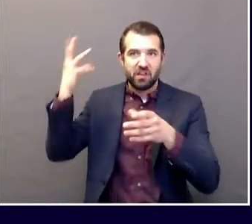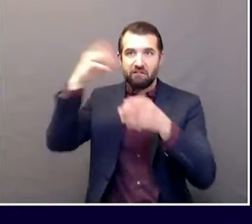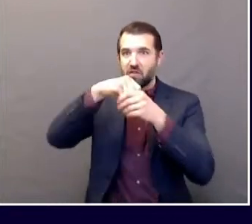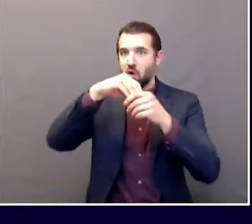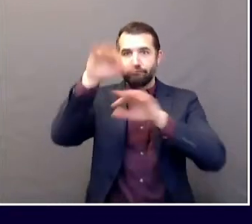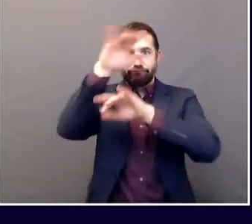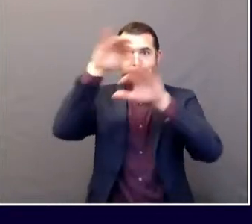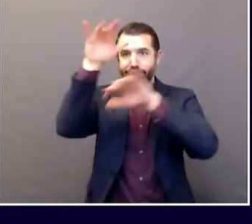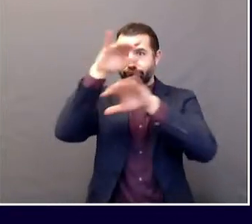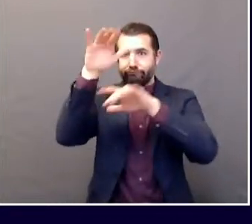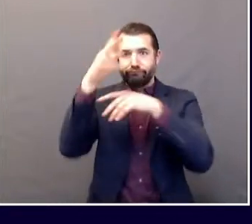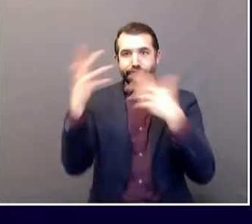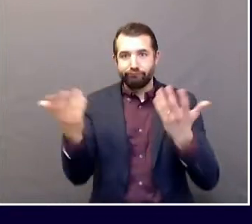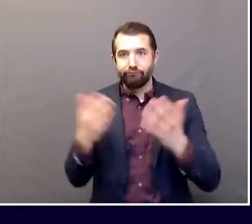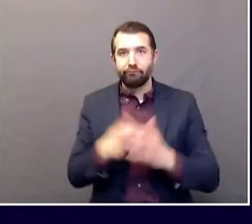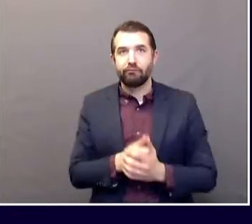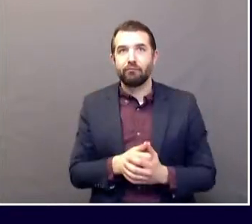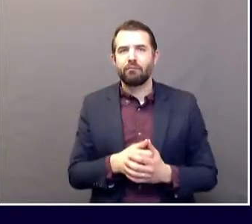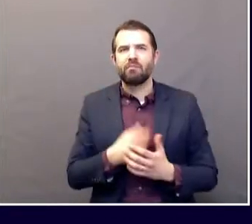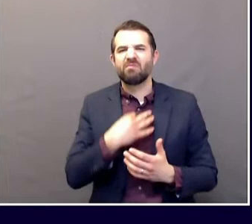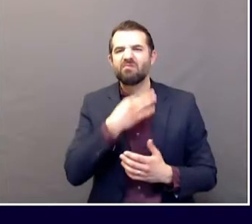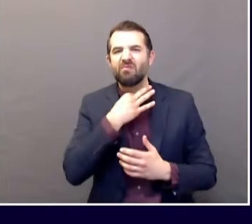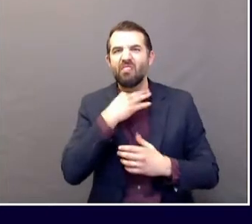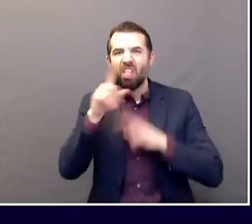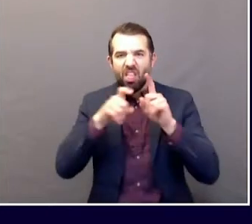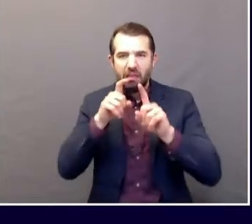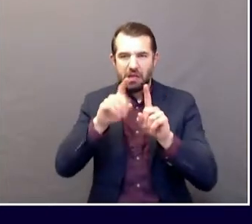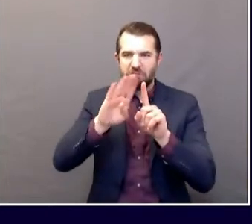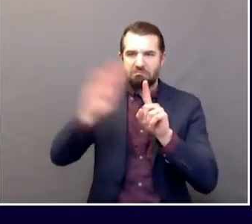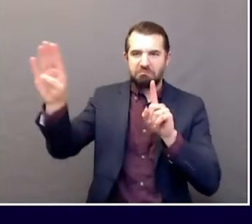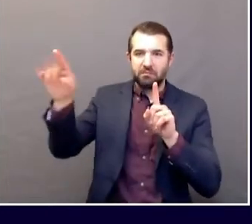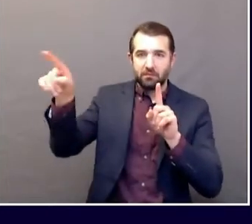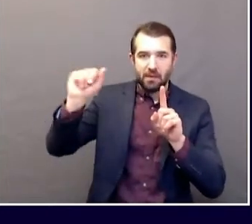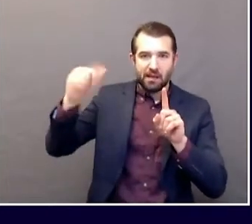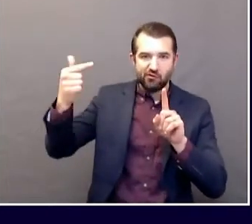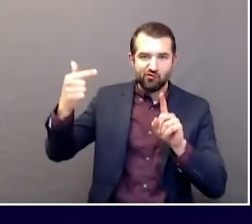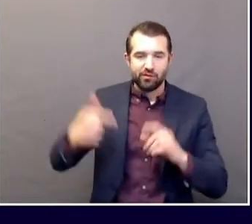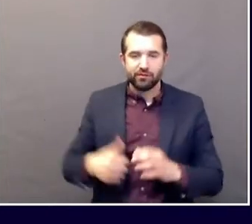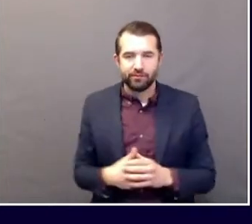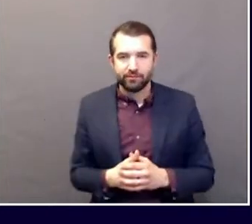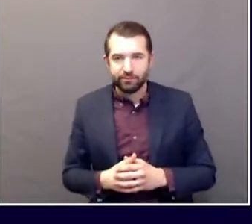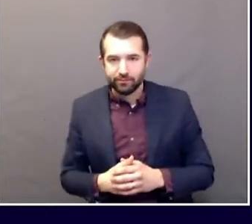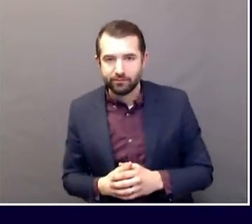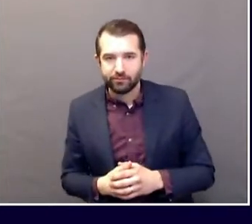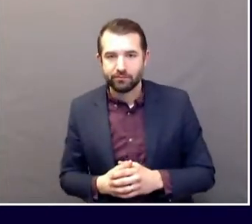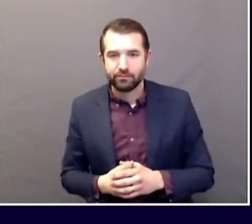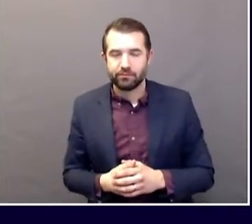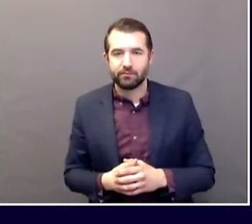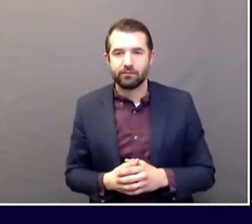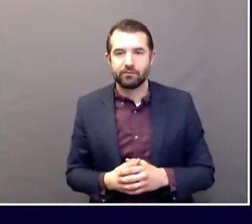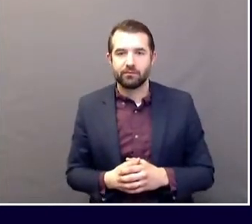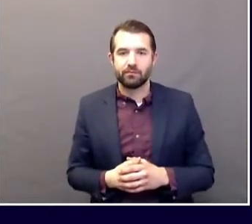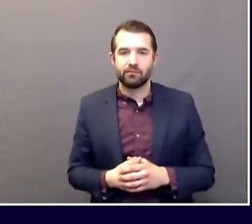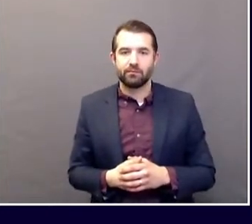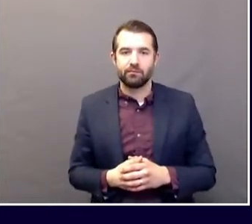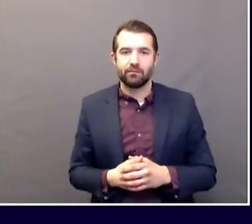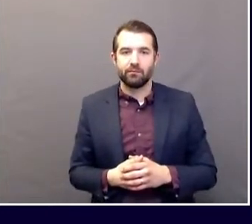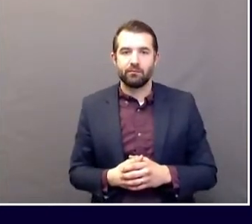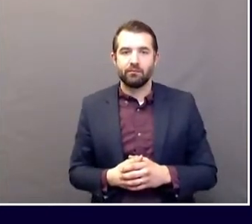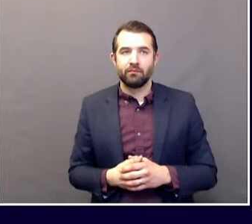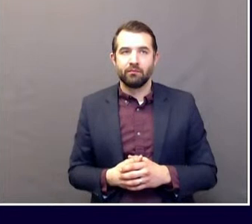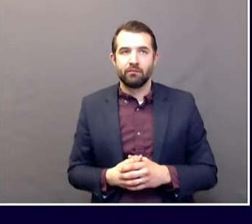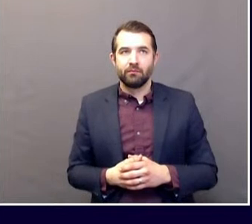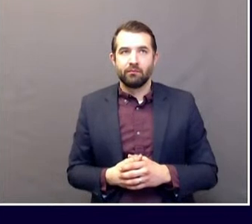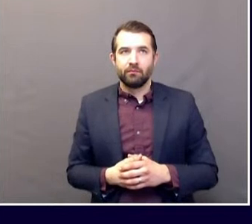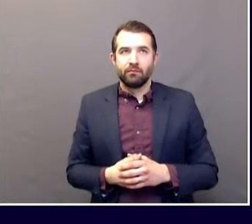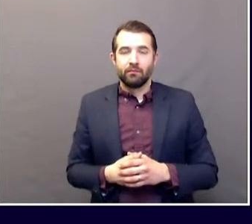this. But in terms of whether they're joining any sort of larger action, I would defer you to their office. Justin, one really